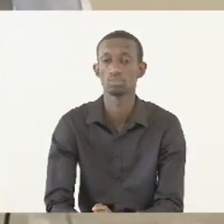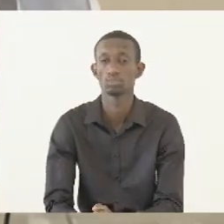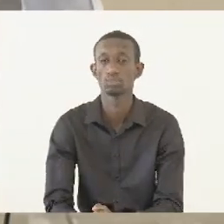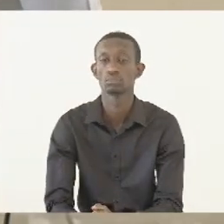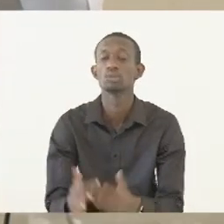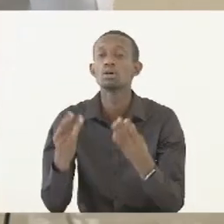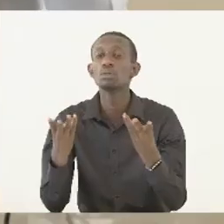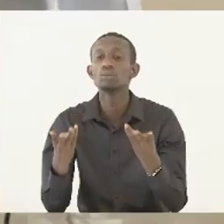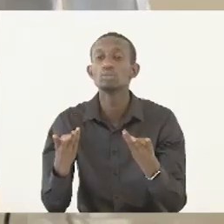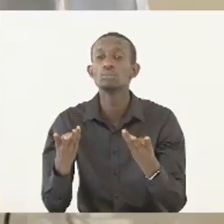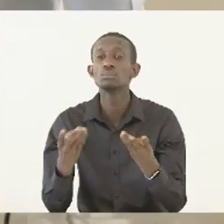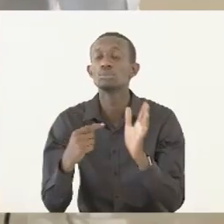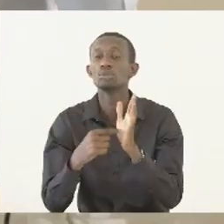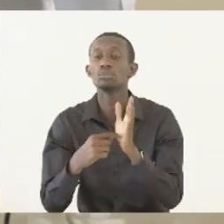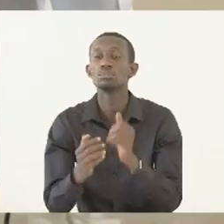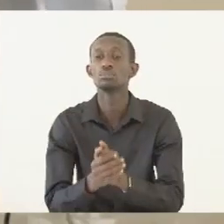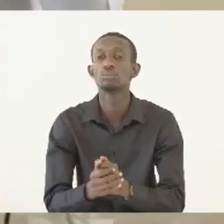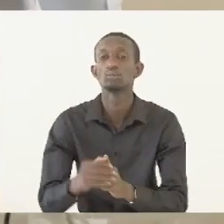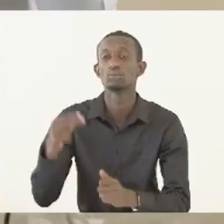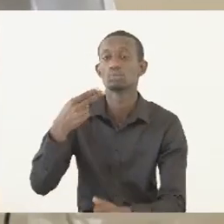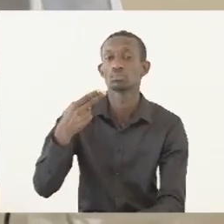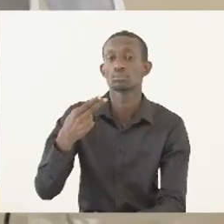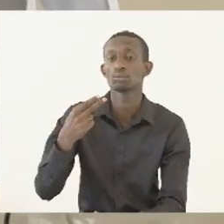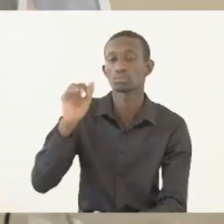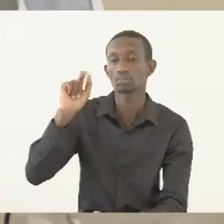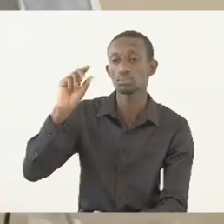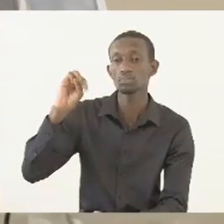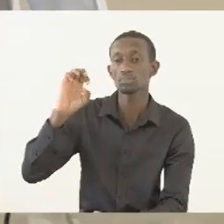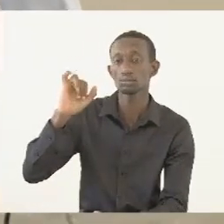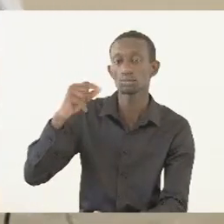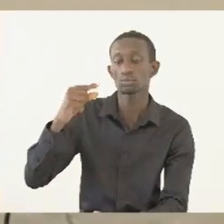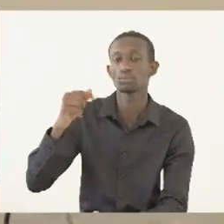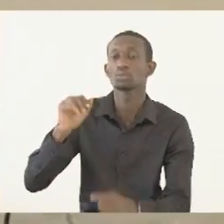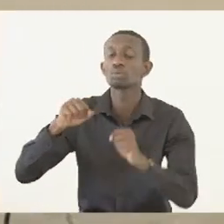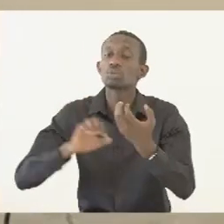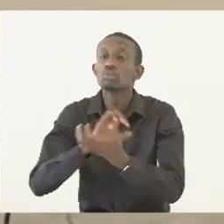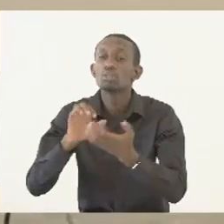How many, for example, hydrogen atoms can combine with sodium?